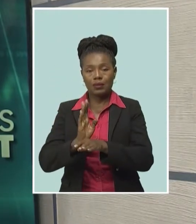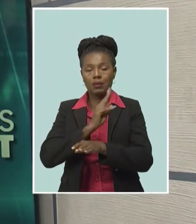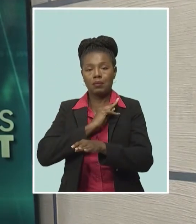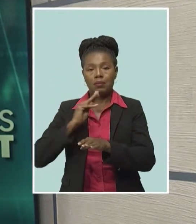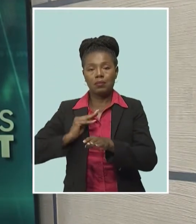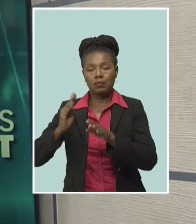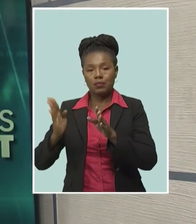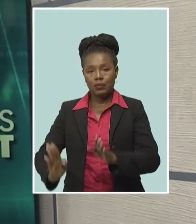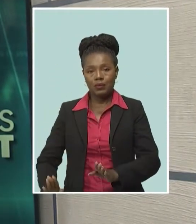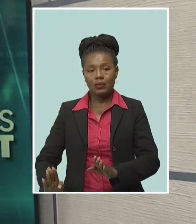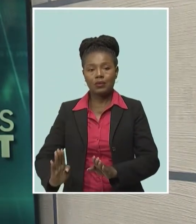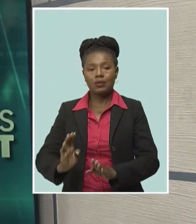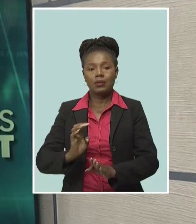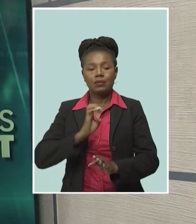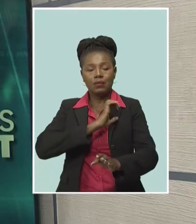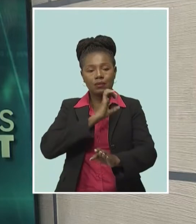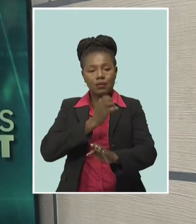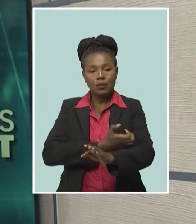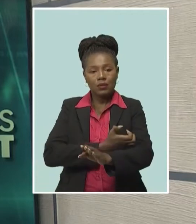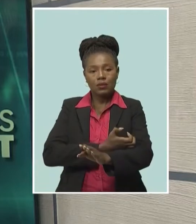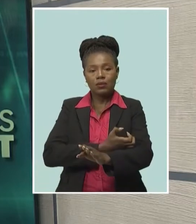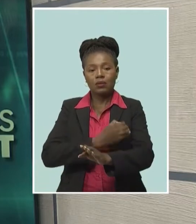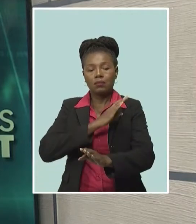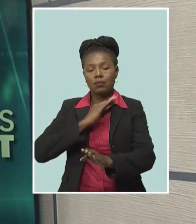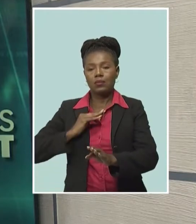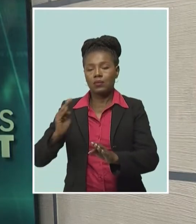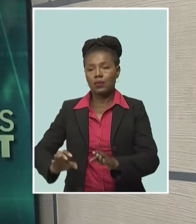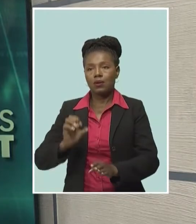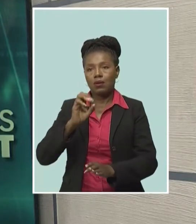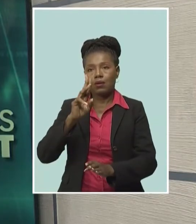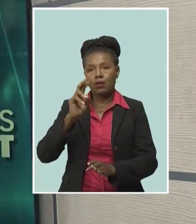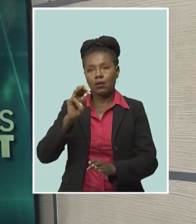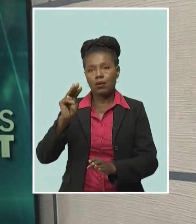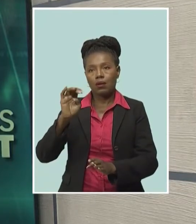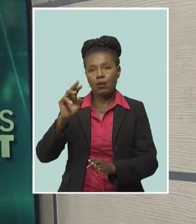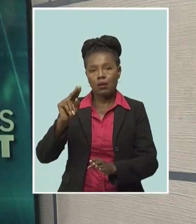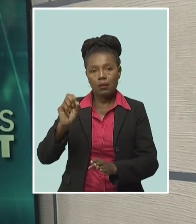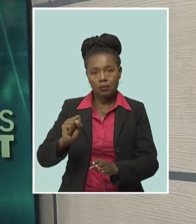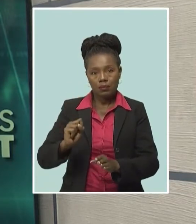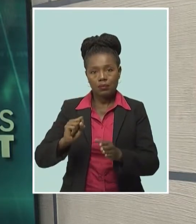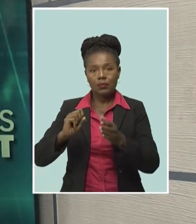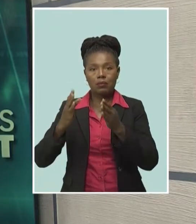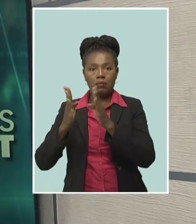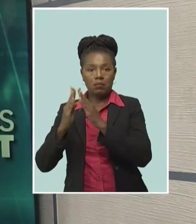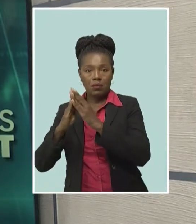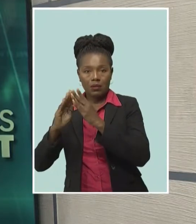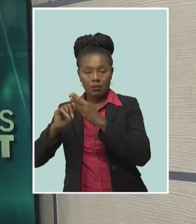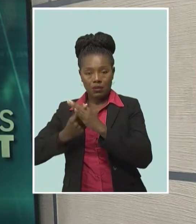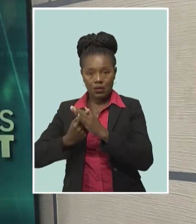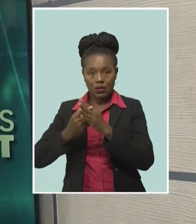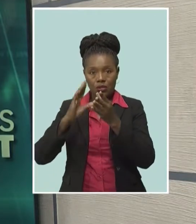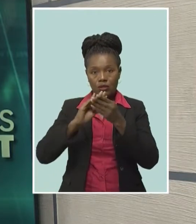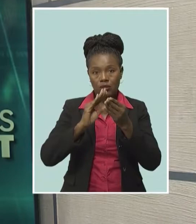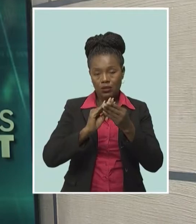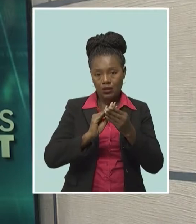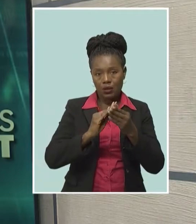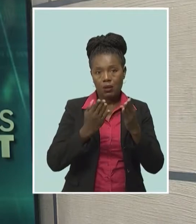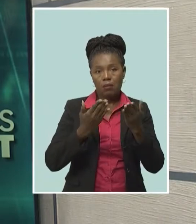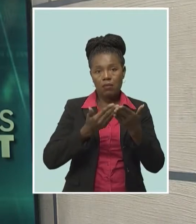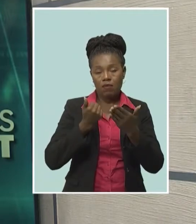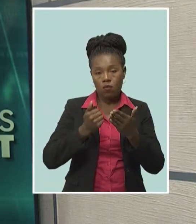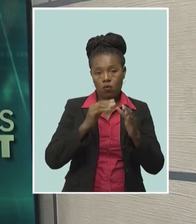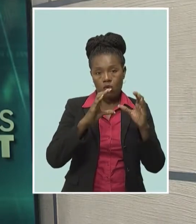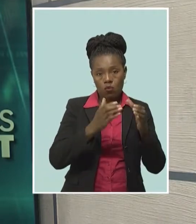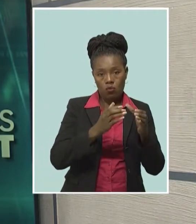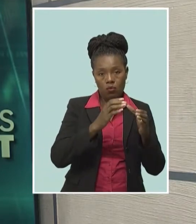Business, Senator Lisa Cummins, and she made the revelation. She delivered remarks at the start of the meeting with the Nissan Motor Company, Courtesy